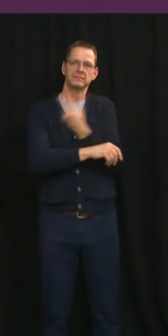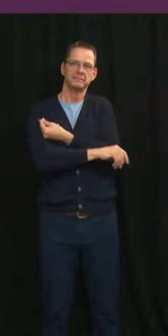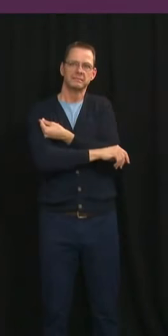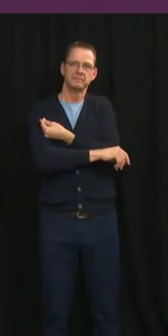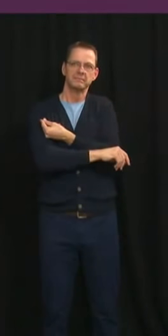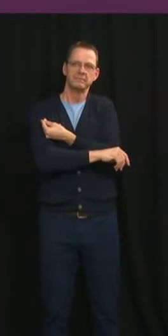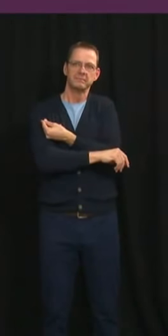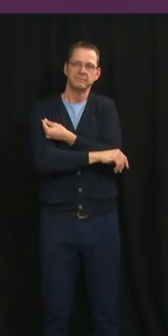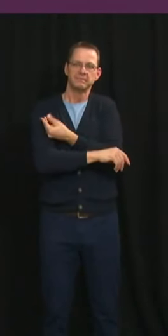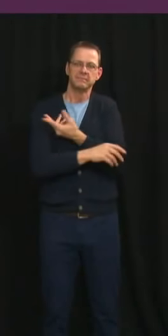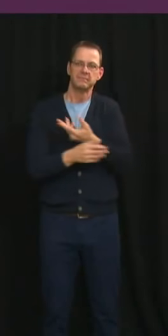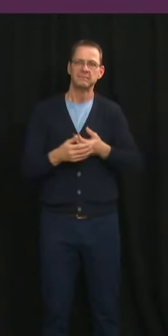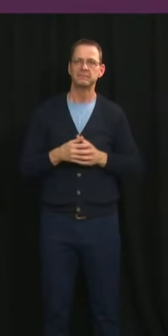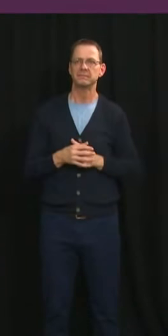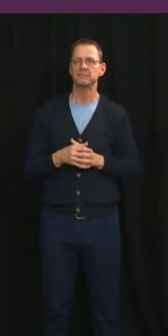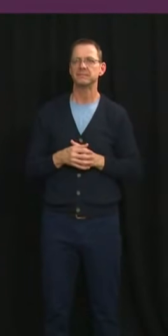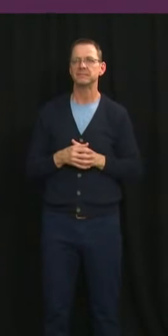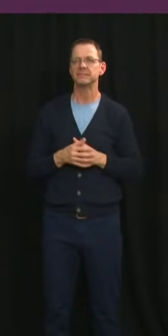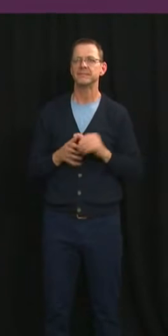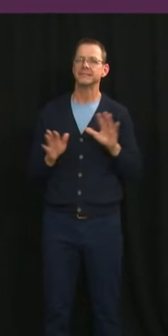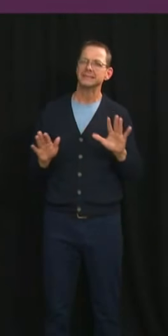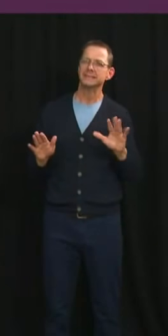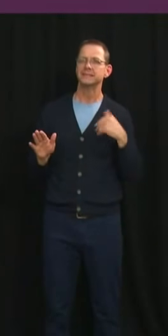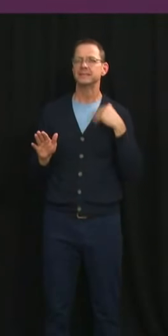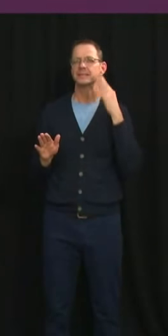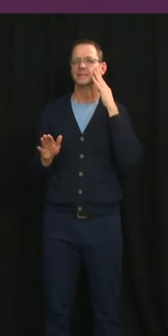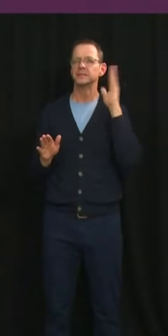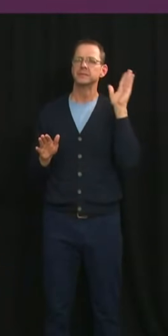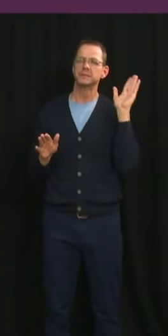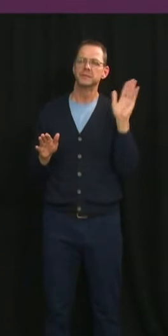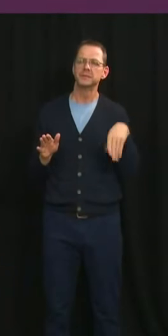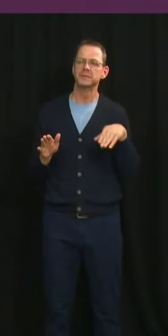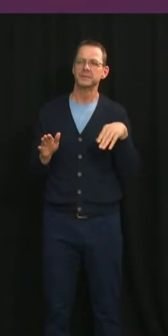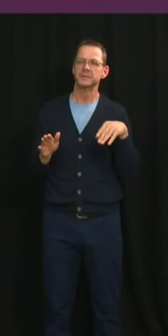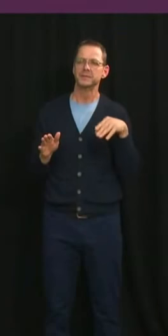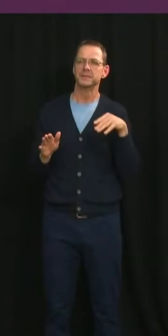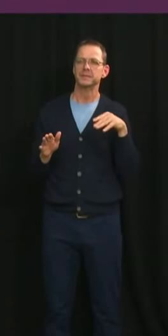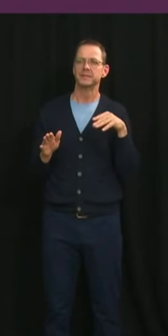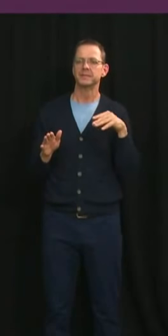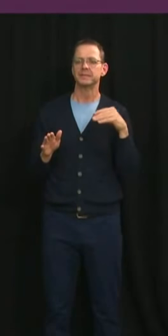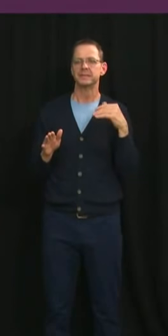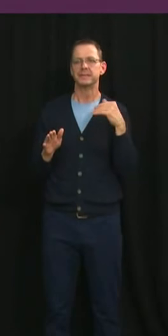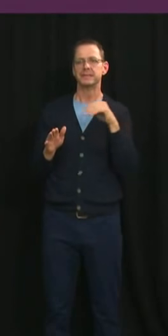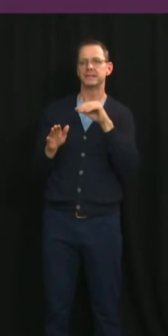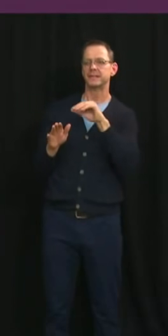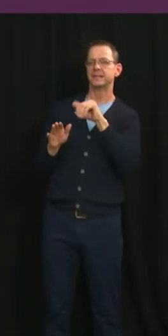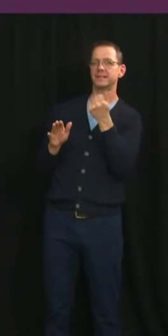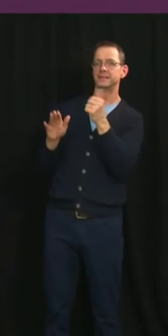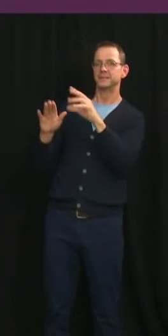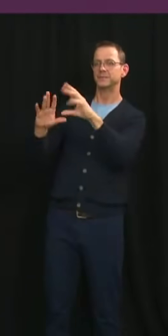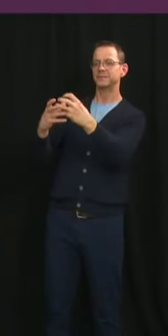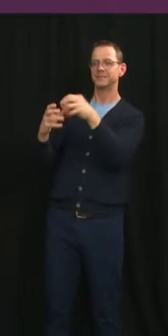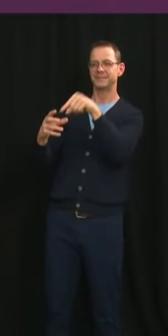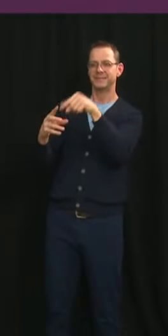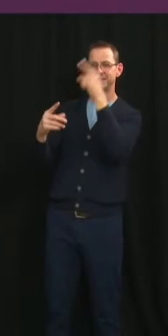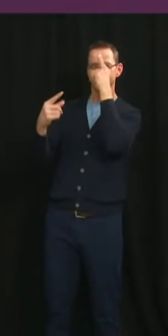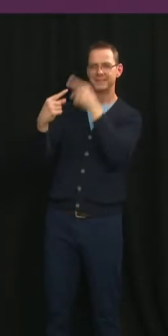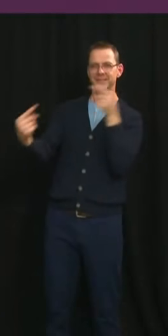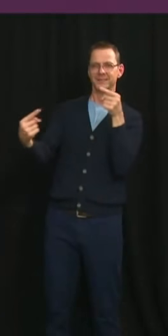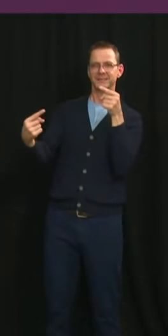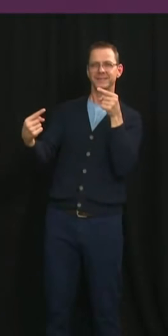crowd that is, for whatever reason, kind of dogmatically opposed to vaccines in general and this vaccine in